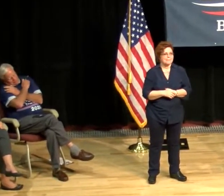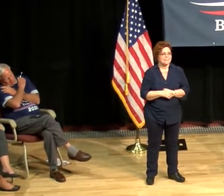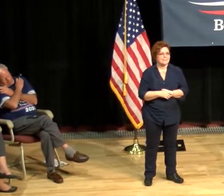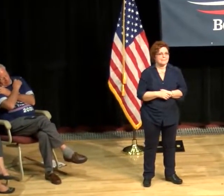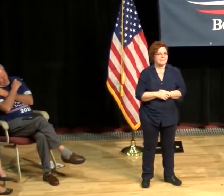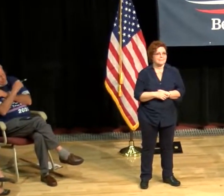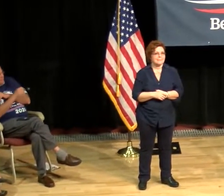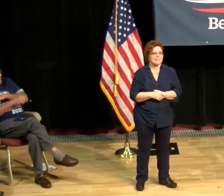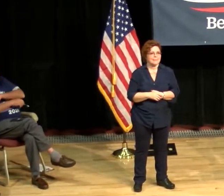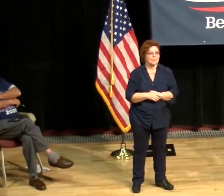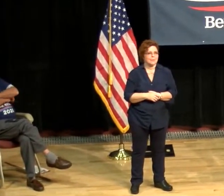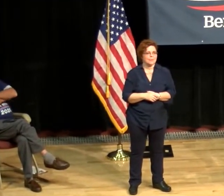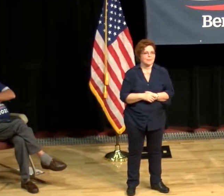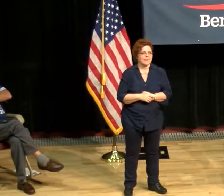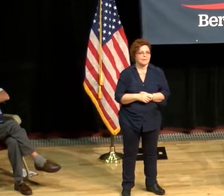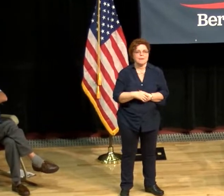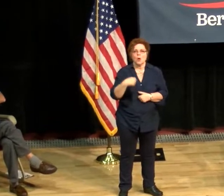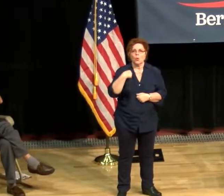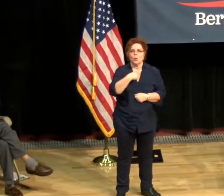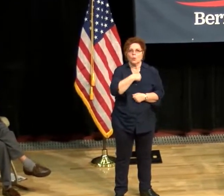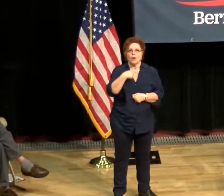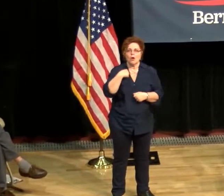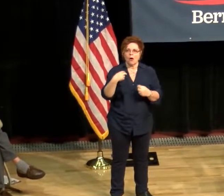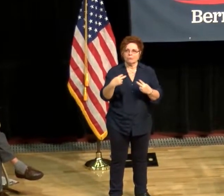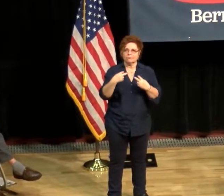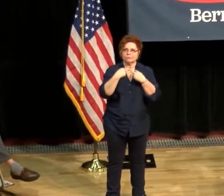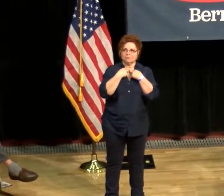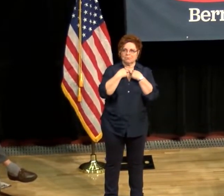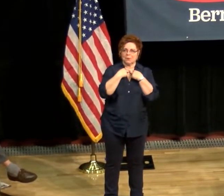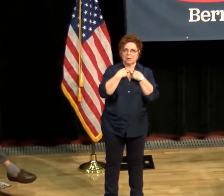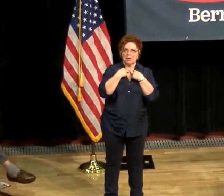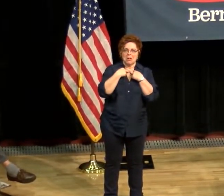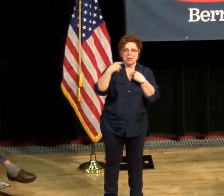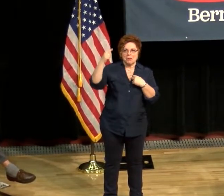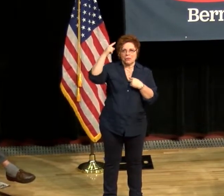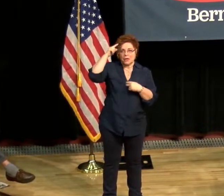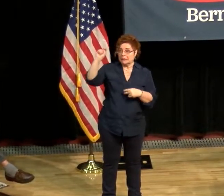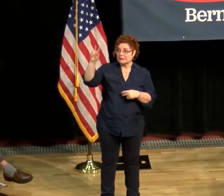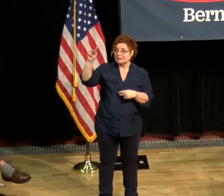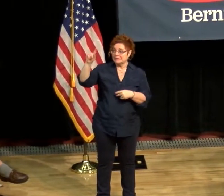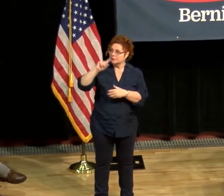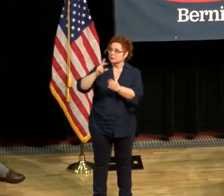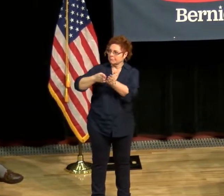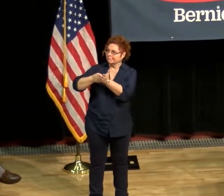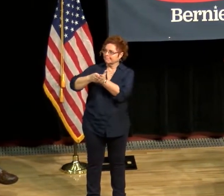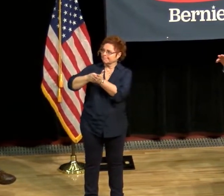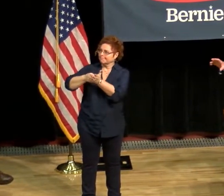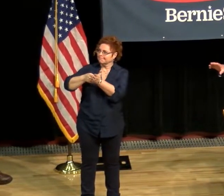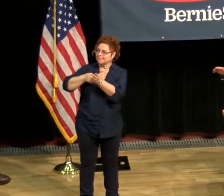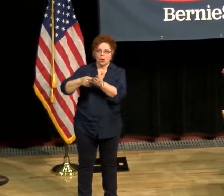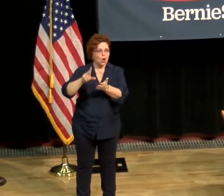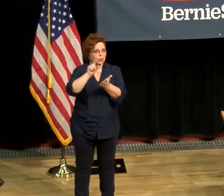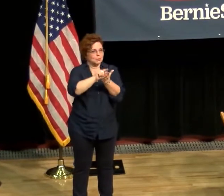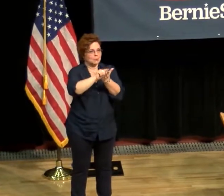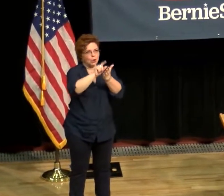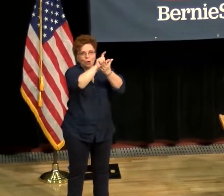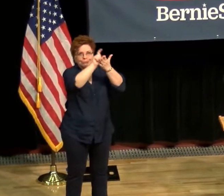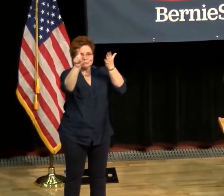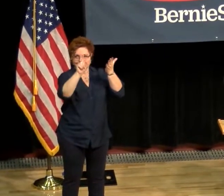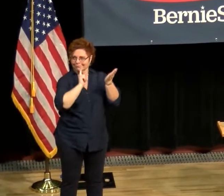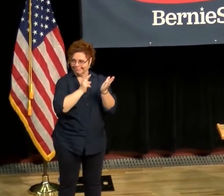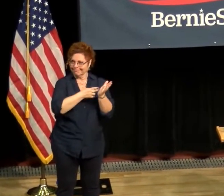that we get trapped into thinking that what TV tells us or what the front pages of the paper tell us are